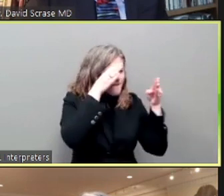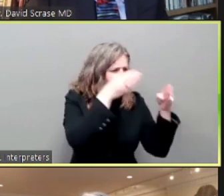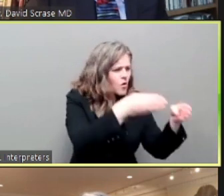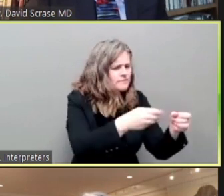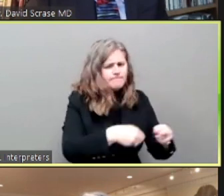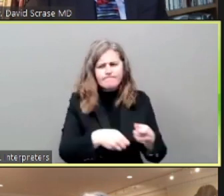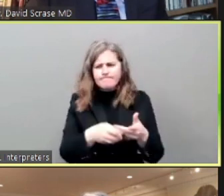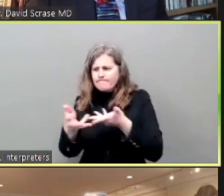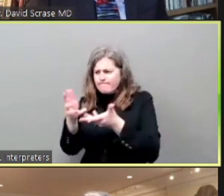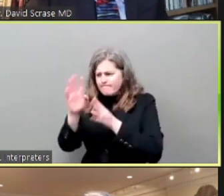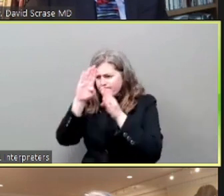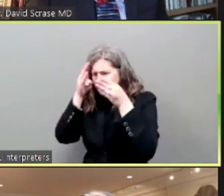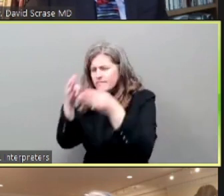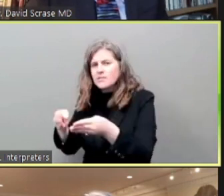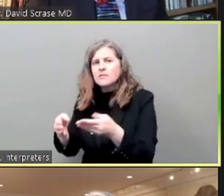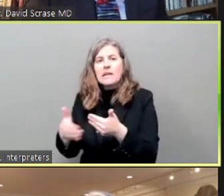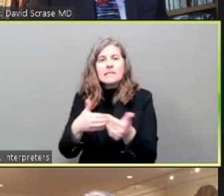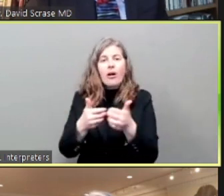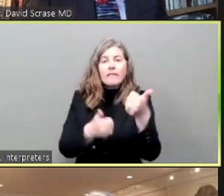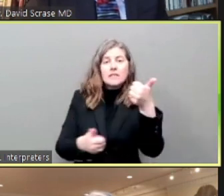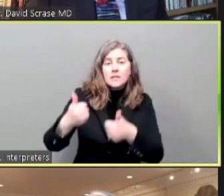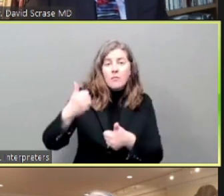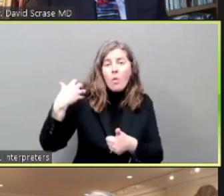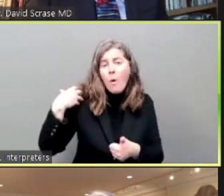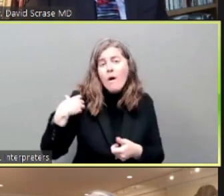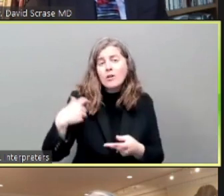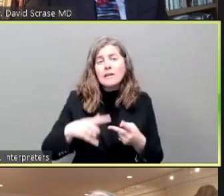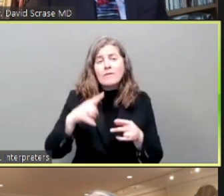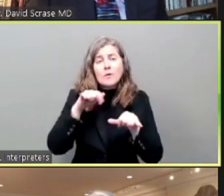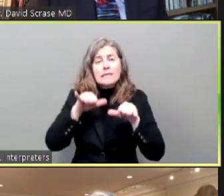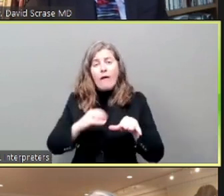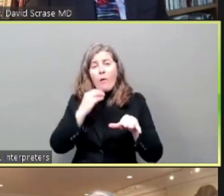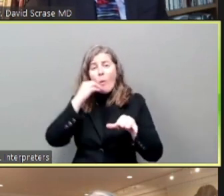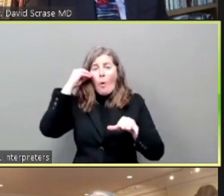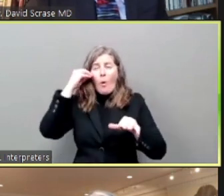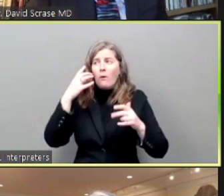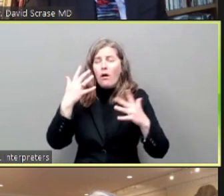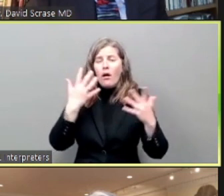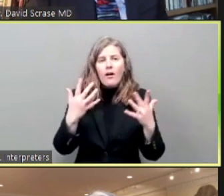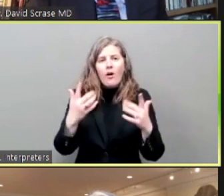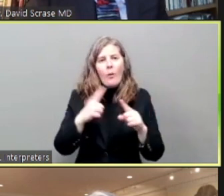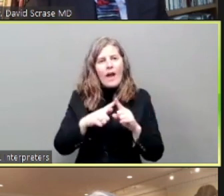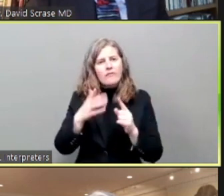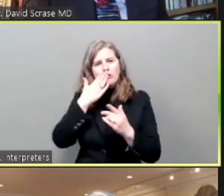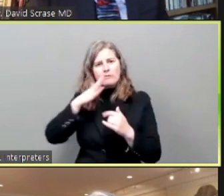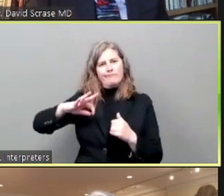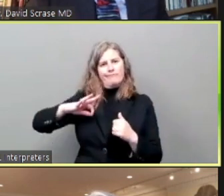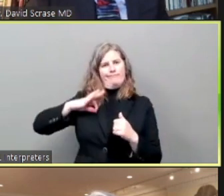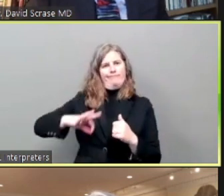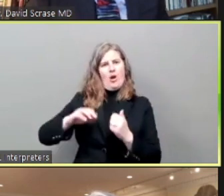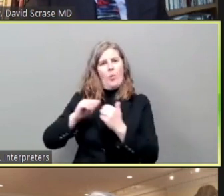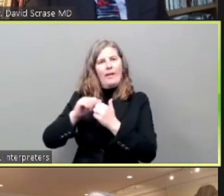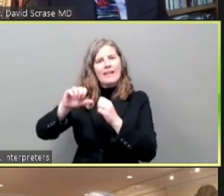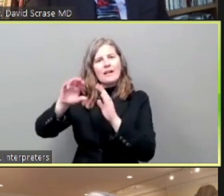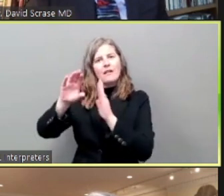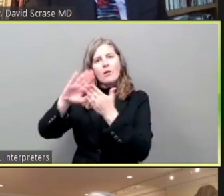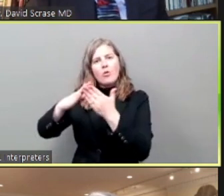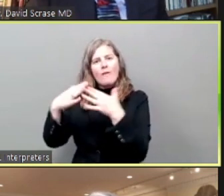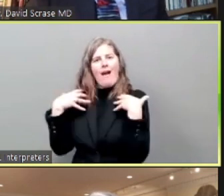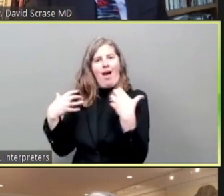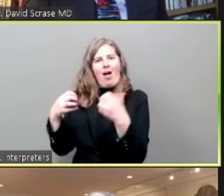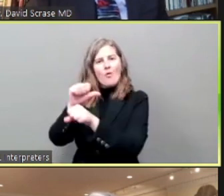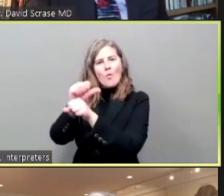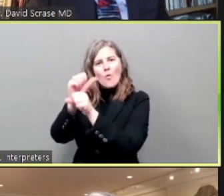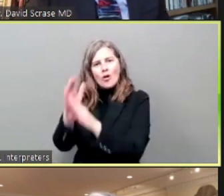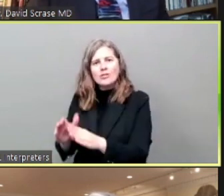be employers, those who are homebound. But we have a great asset in the state with community health workers and